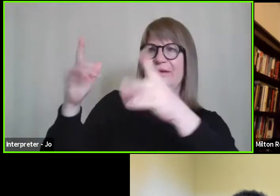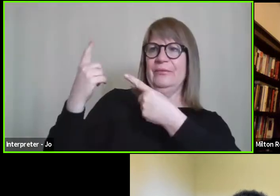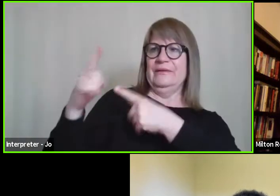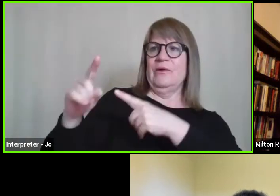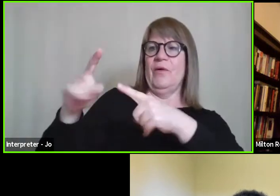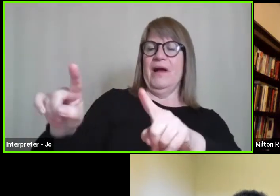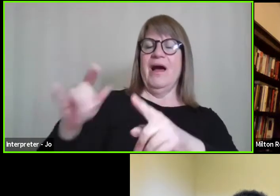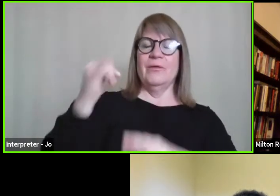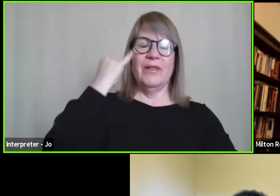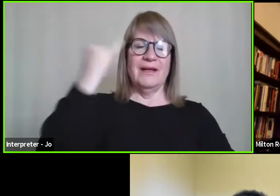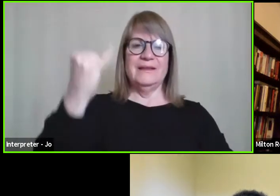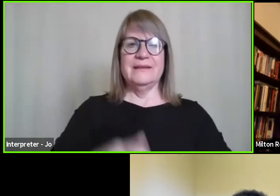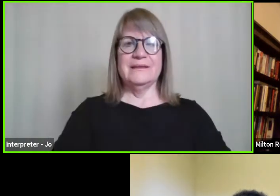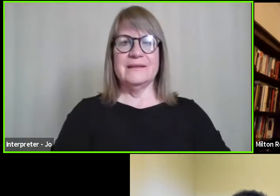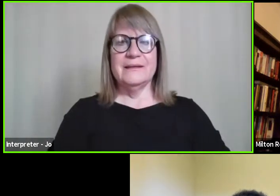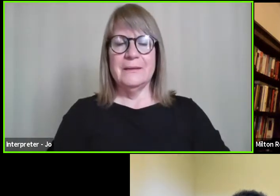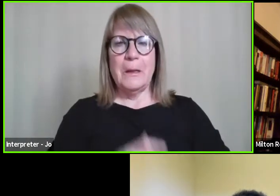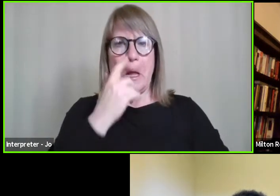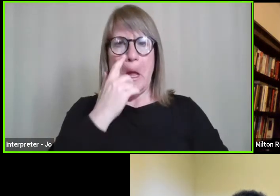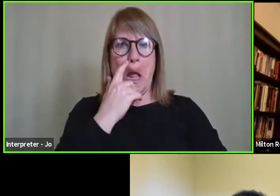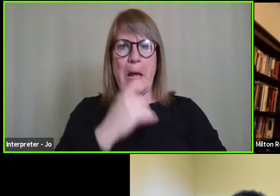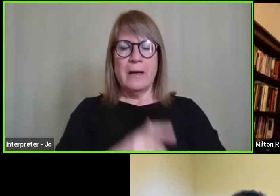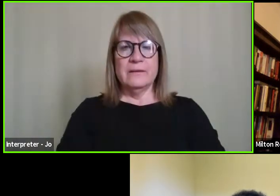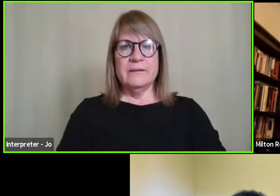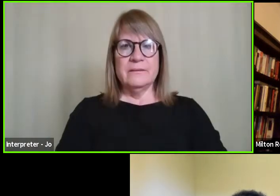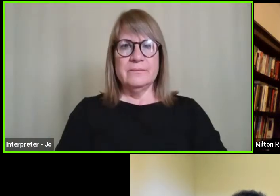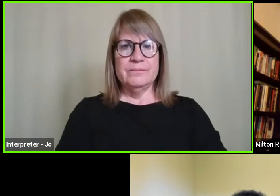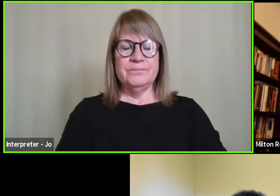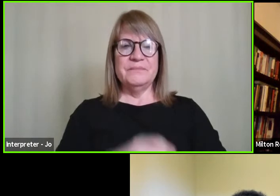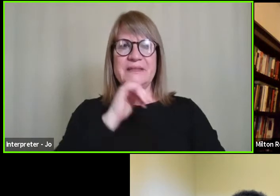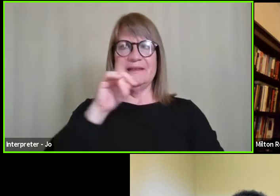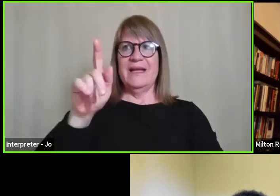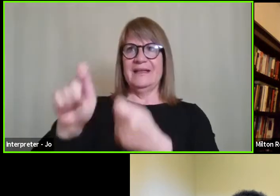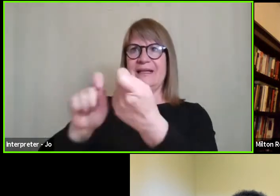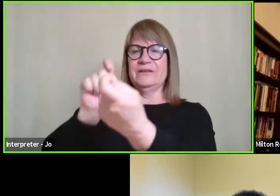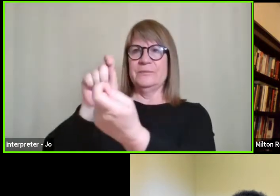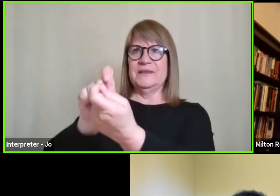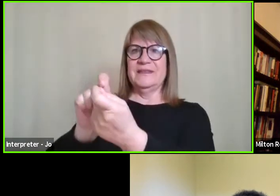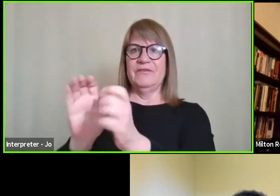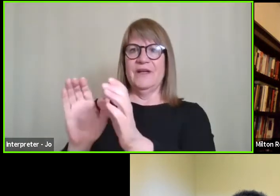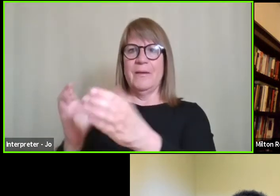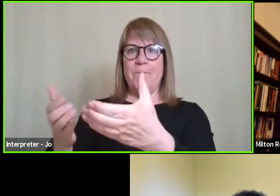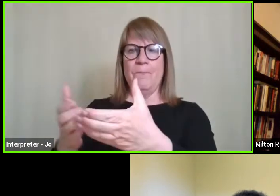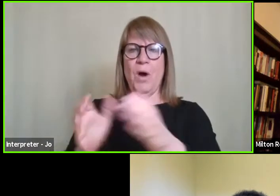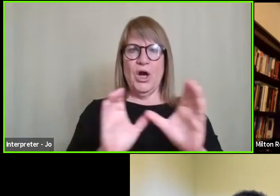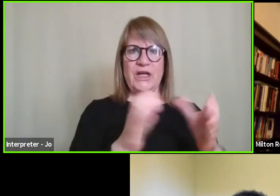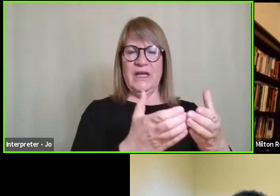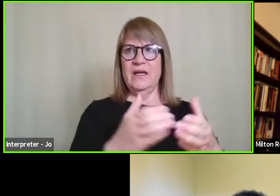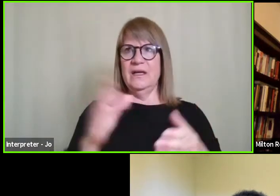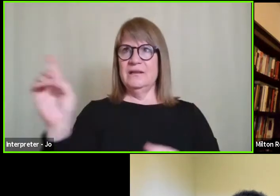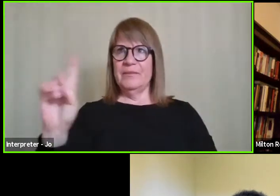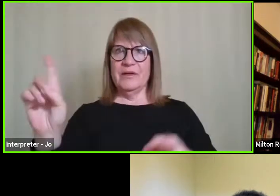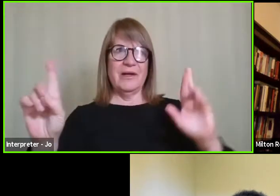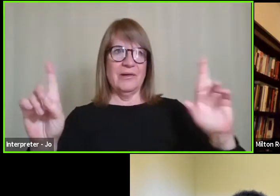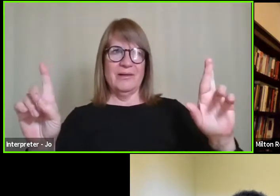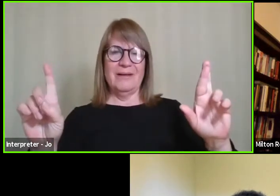to lift up as well it's not the domain of any particular party but rather it is a sort of a broader national imperative